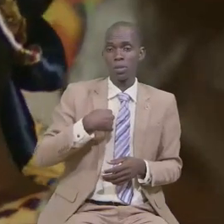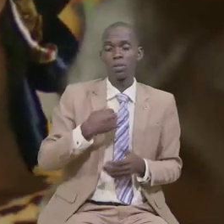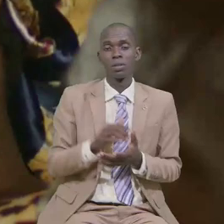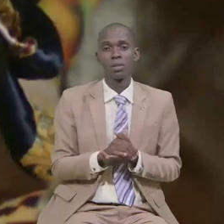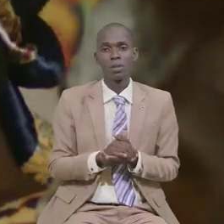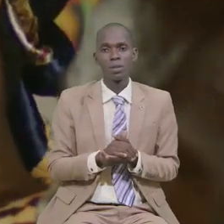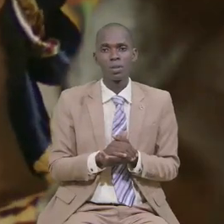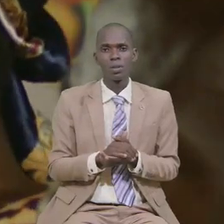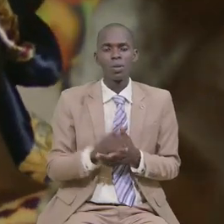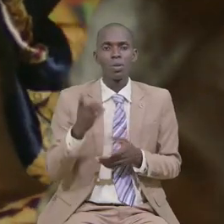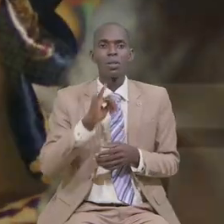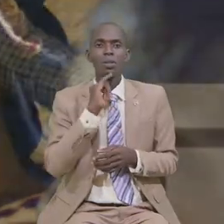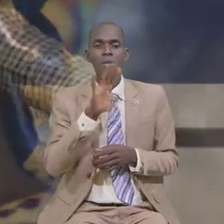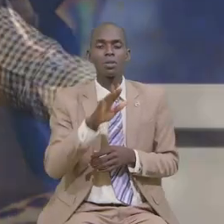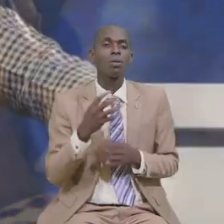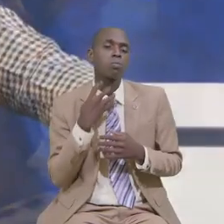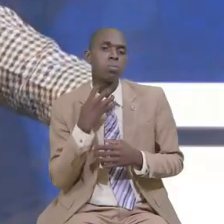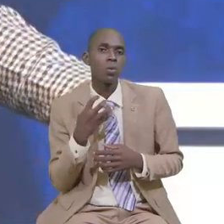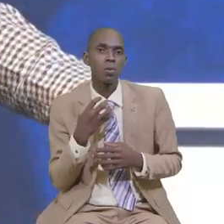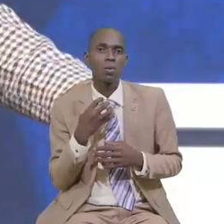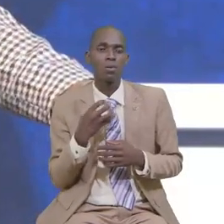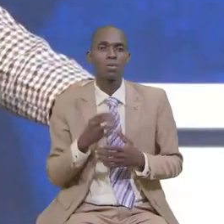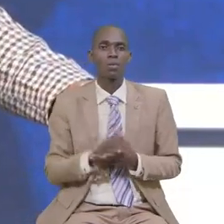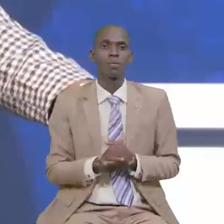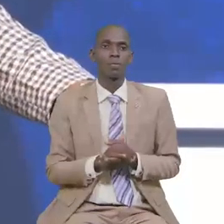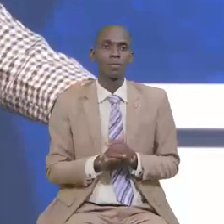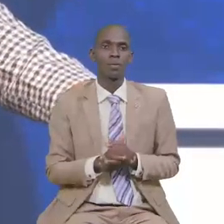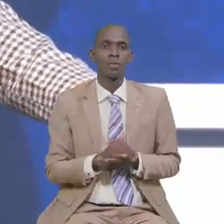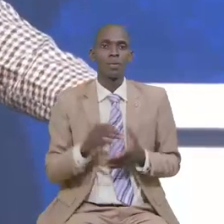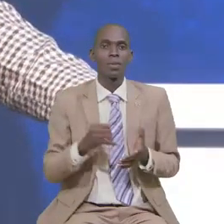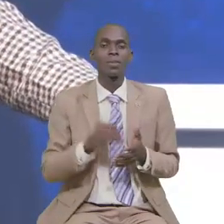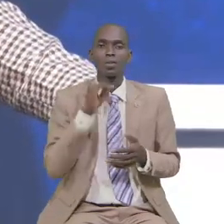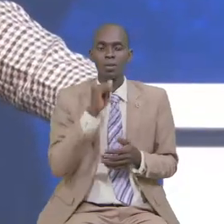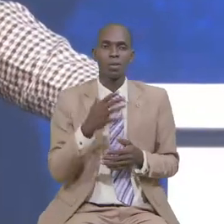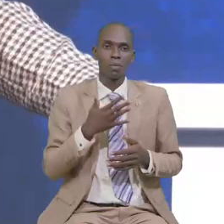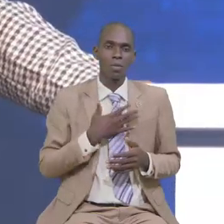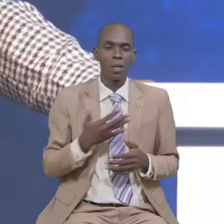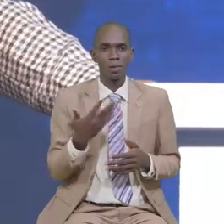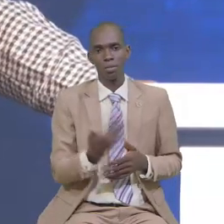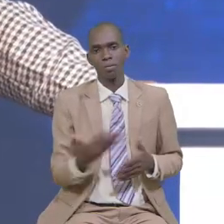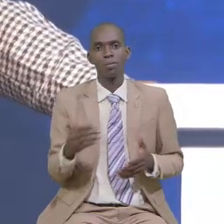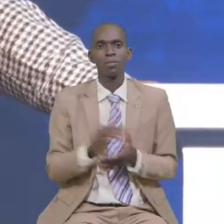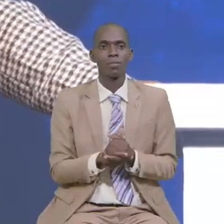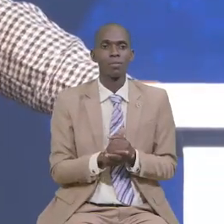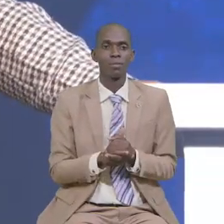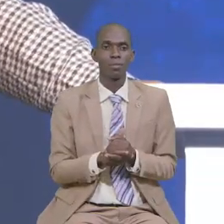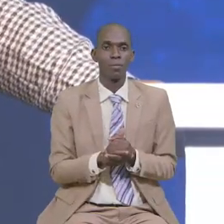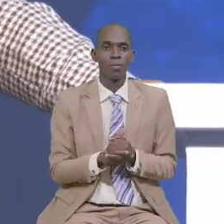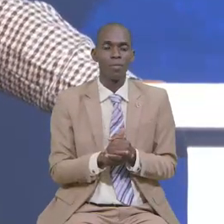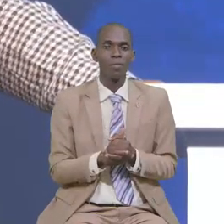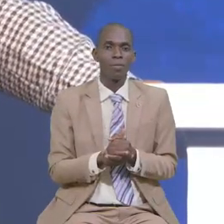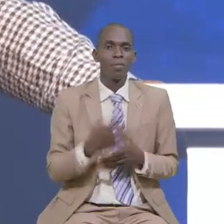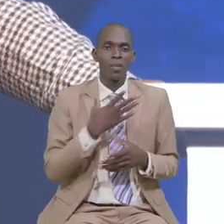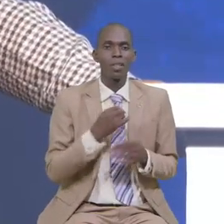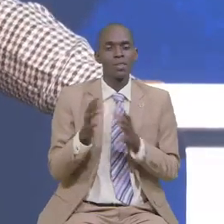Where is your goiter? It's not my property. It's not mine. And Jesus